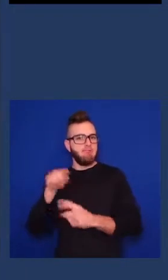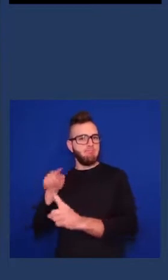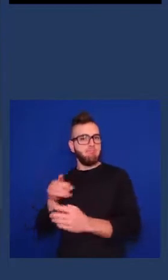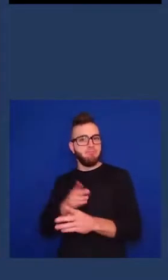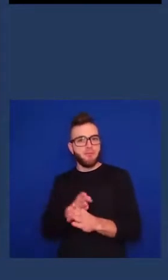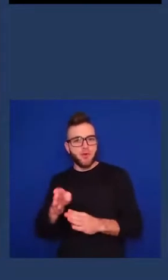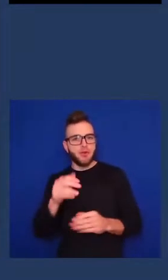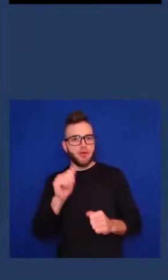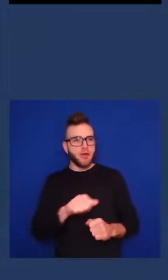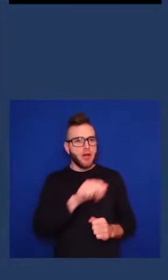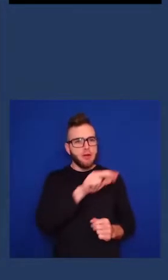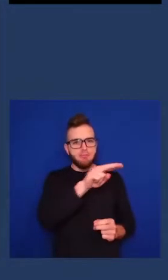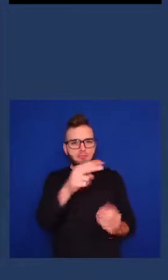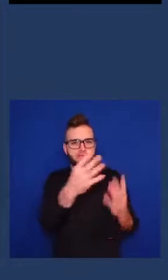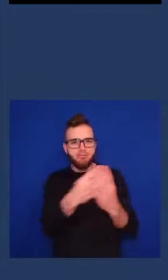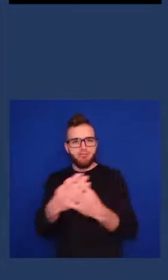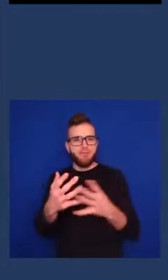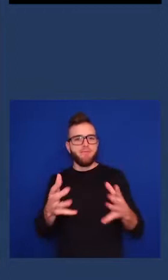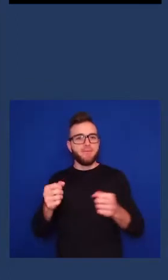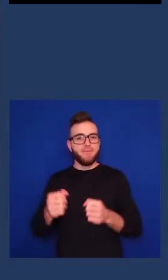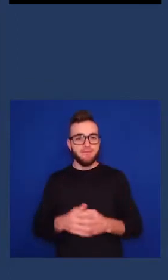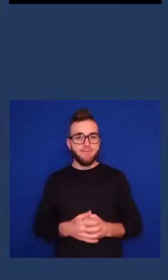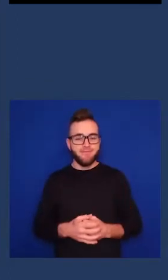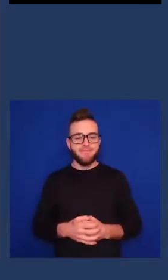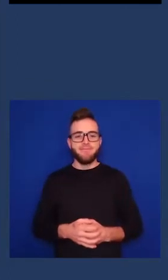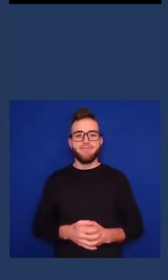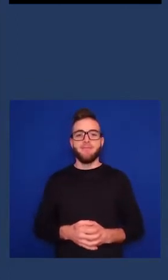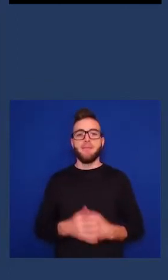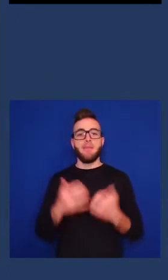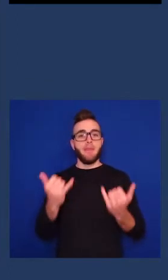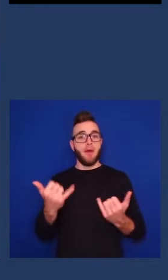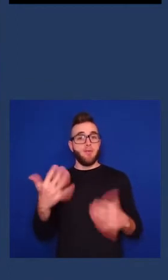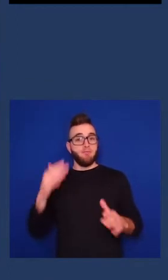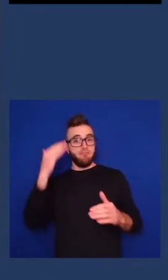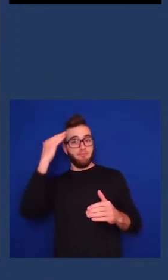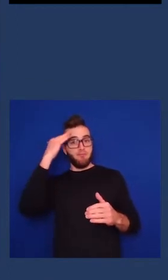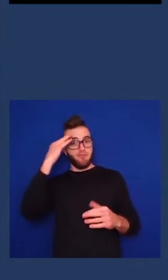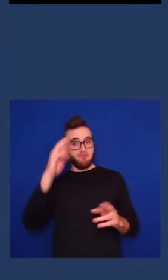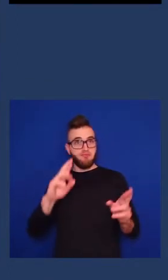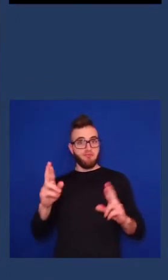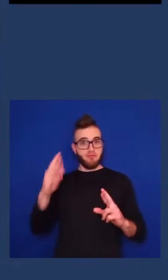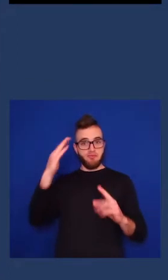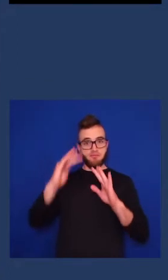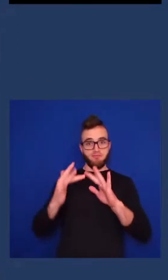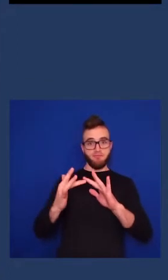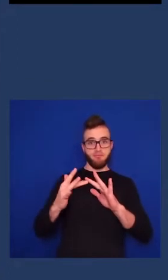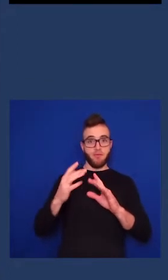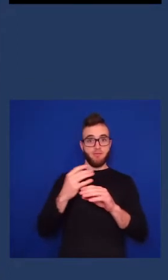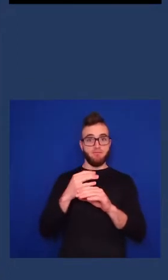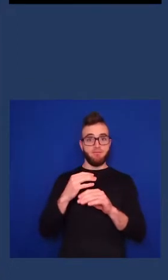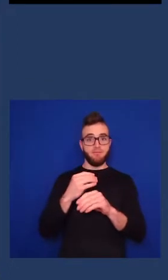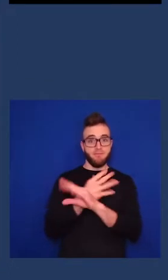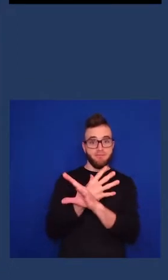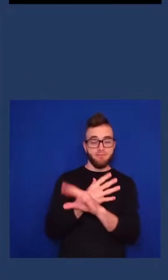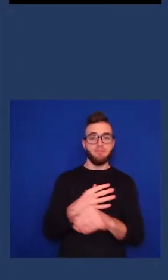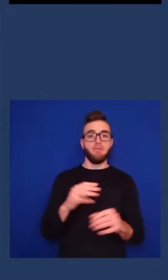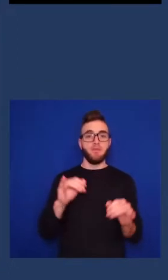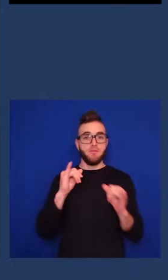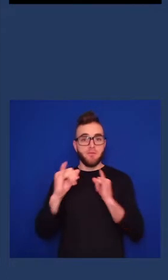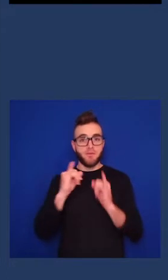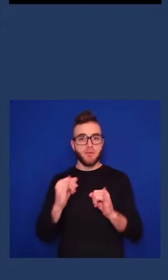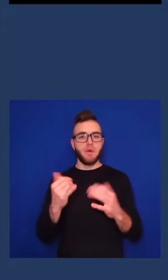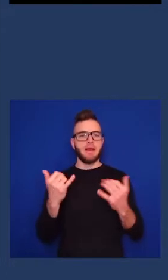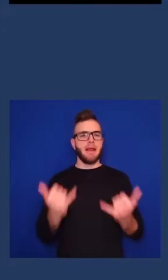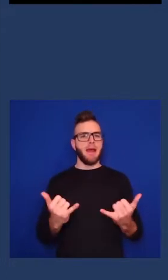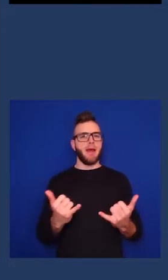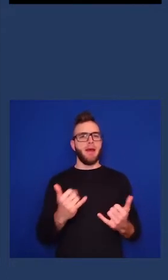space. Now that we know what virtual interviews are, why they're a good thing, it's time to prepare for the virtual interview. So when you're